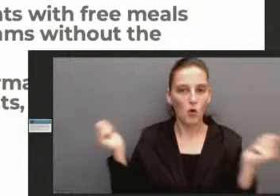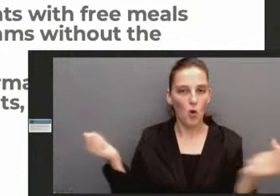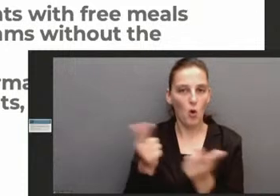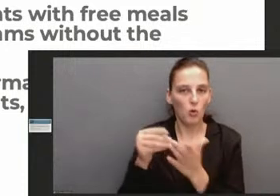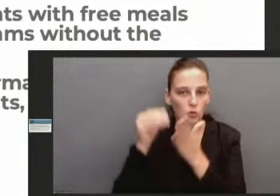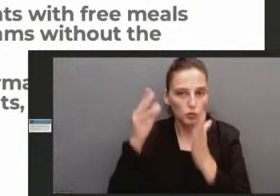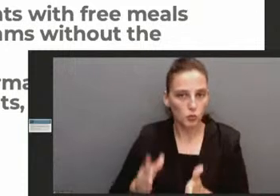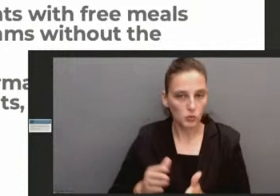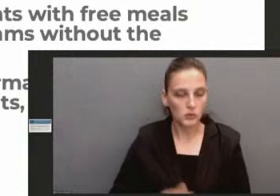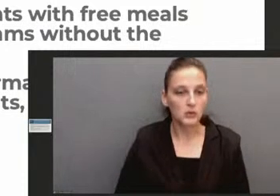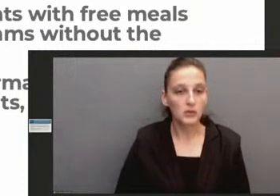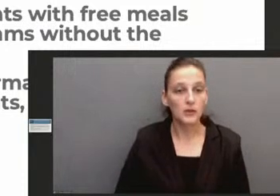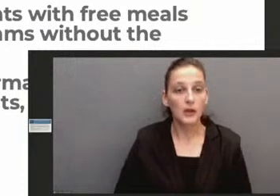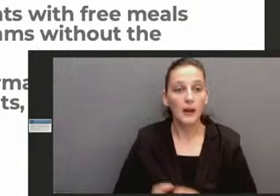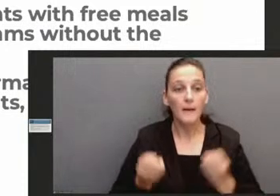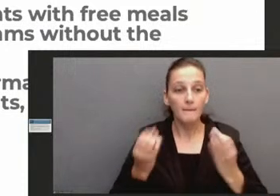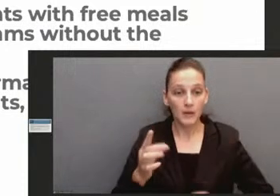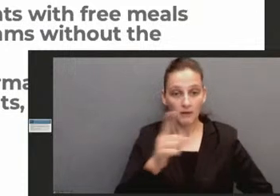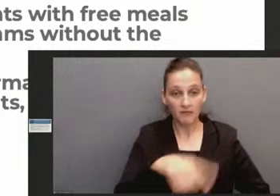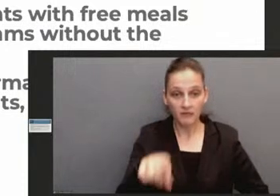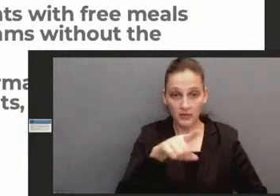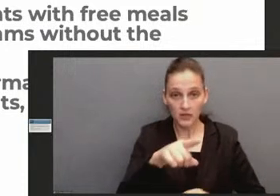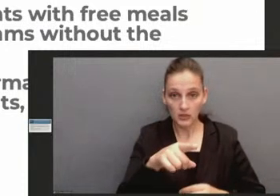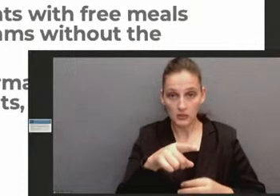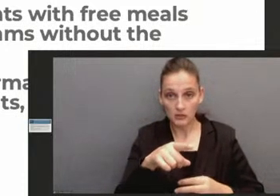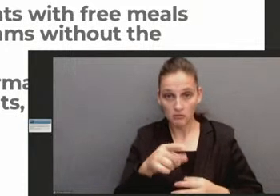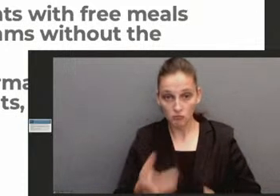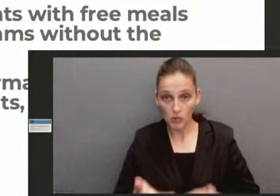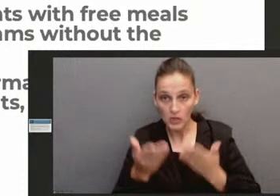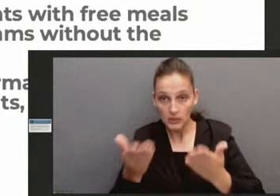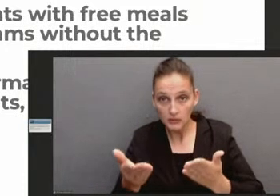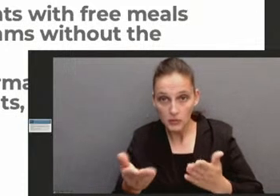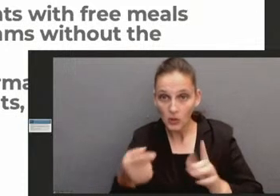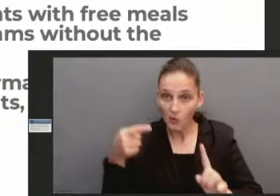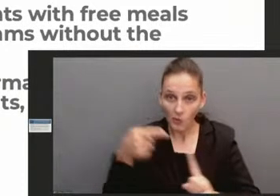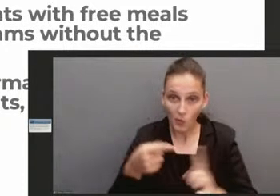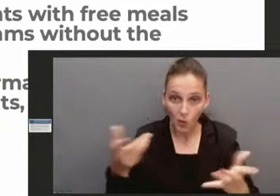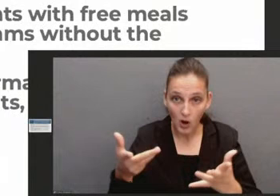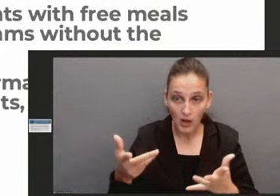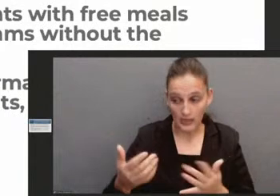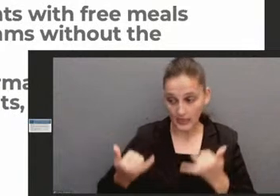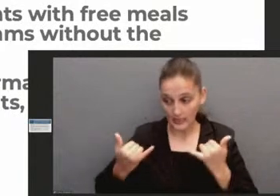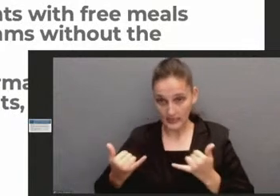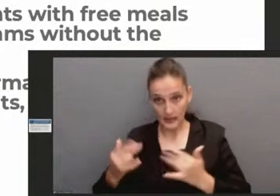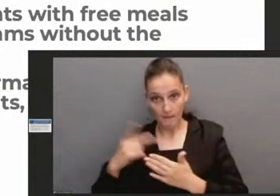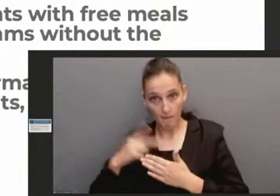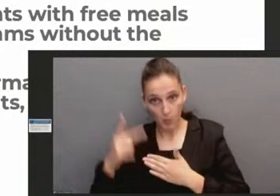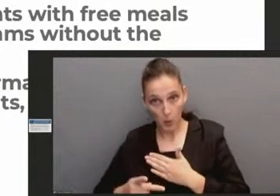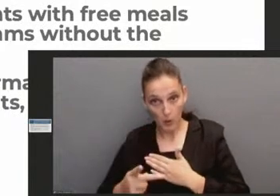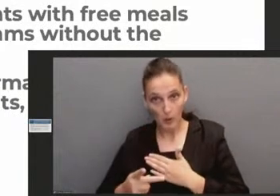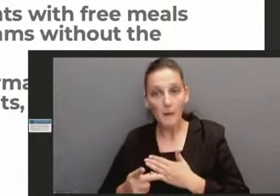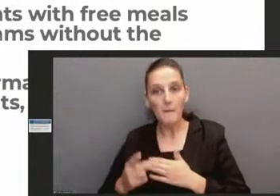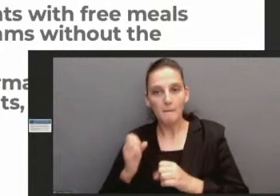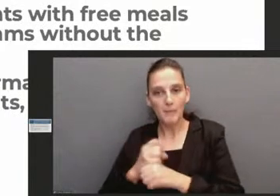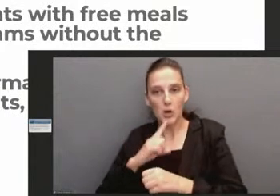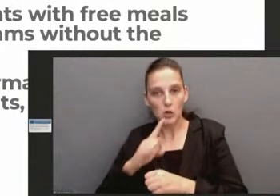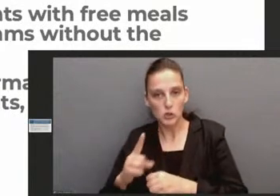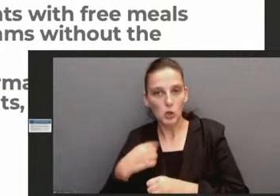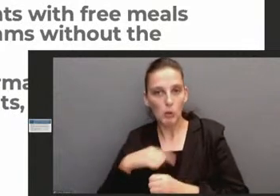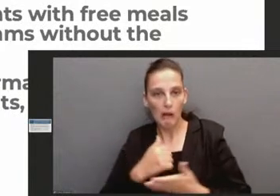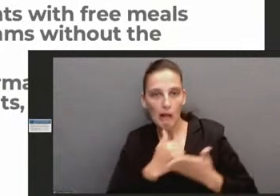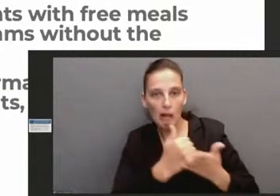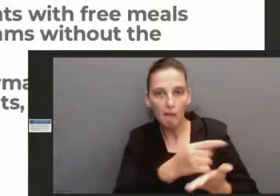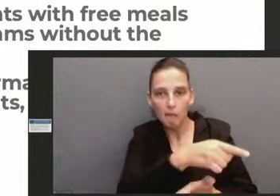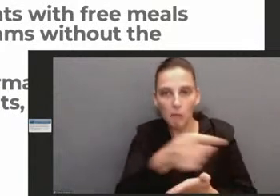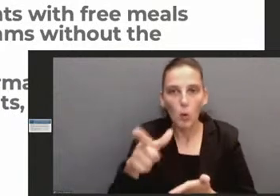these recommendations are really getting at to ensure that the existing programs are reaching those who are having a hard time